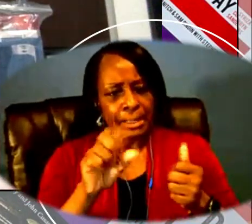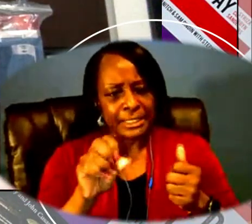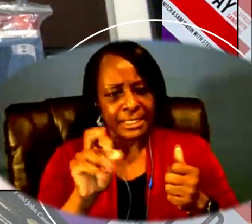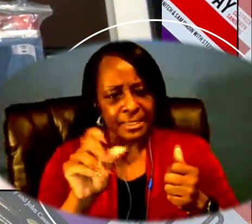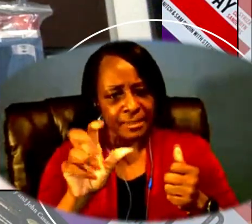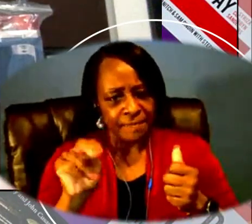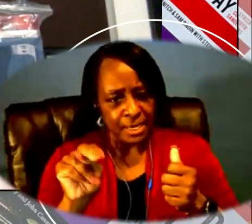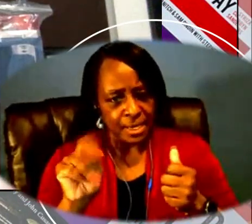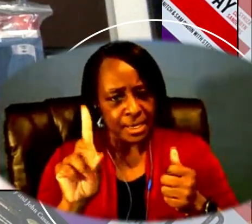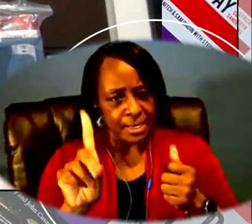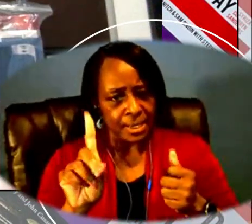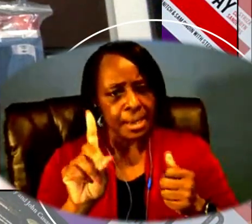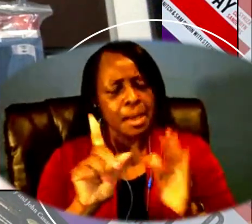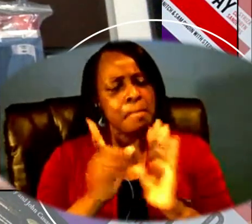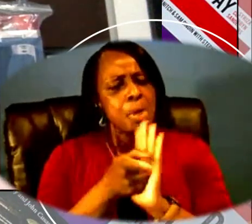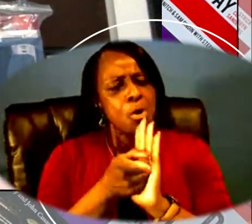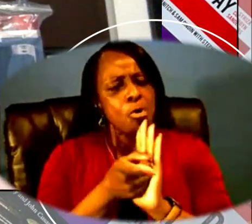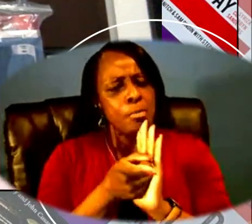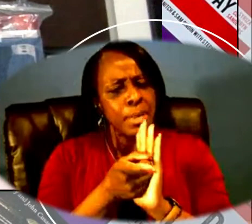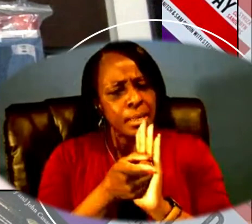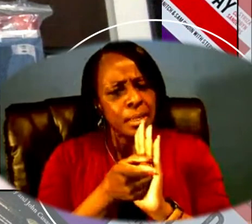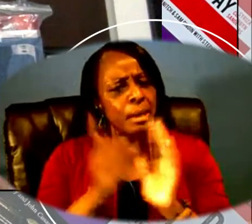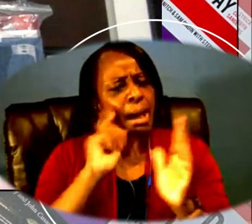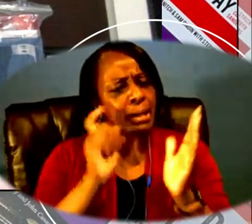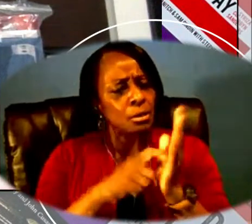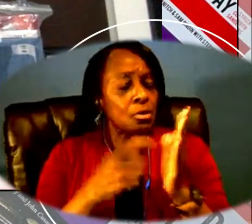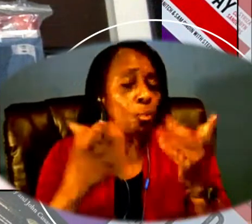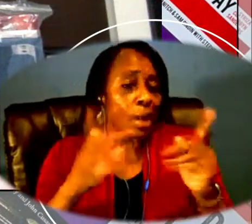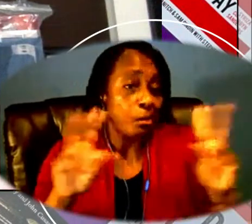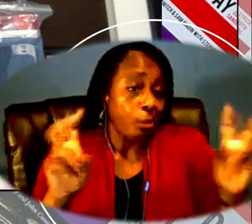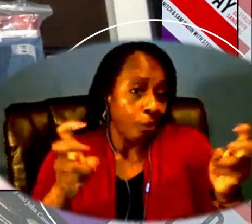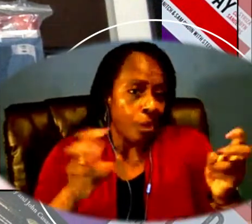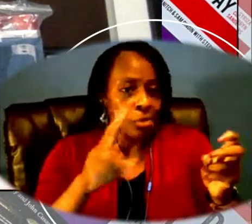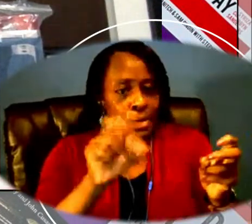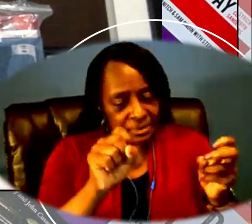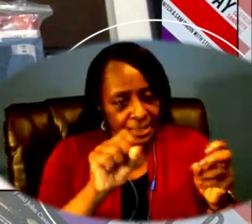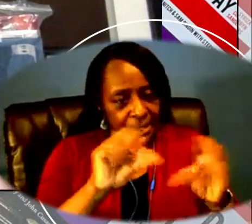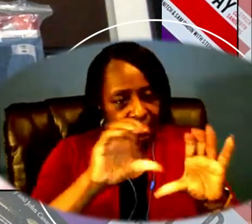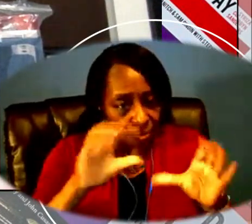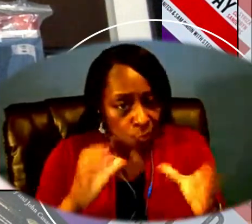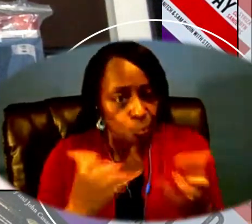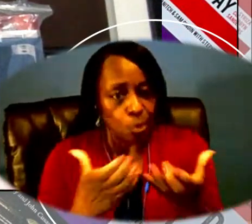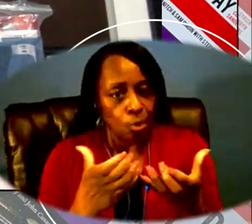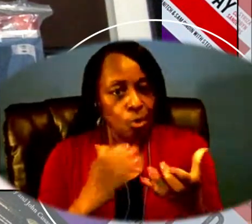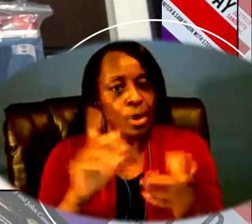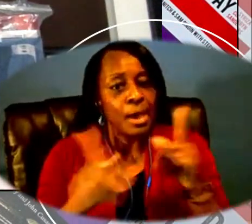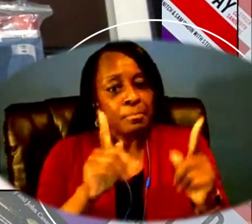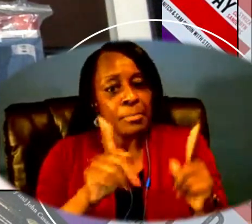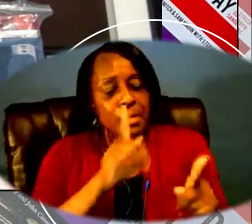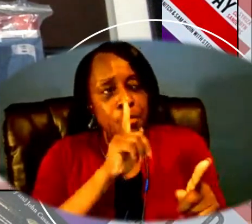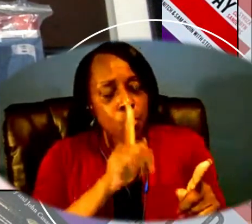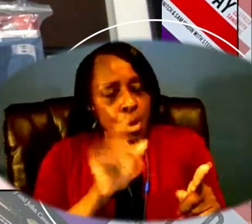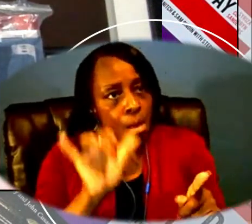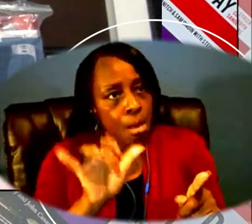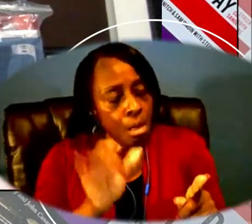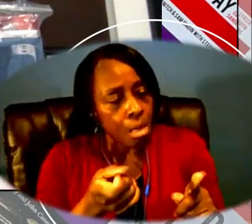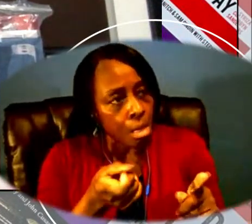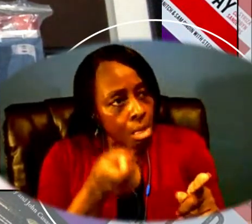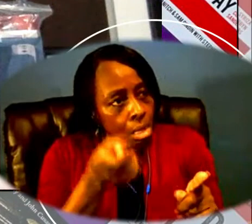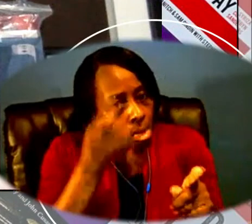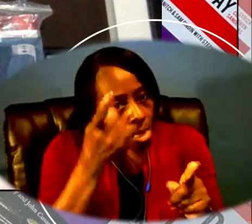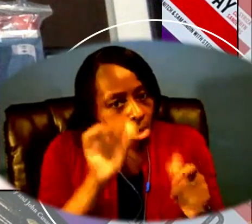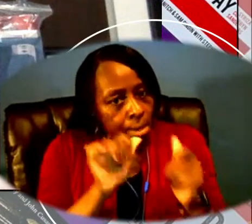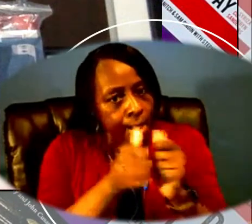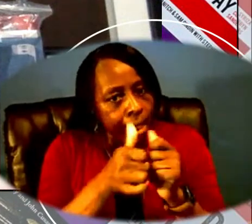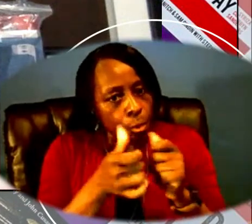work that is happening across the so-called United States and across the globe is the fact that people are really understanding this work, especially